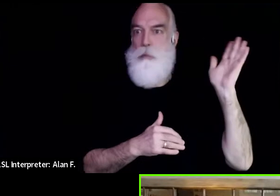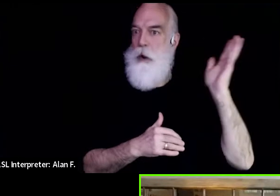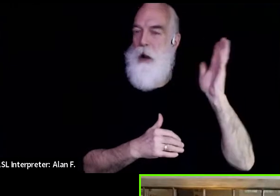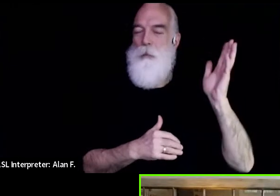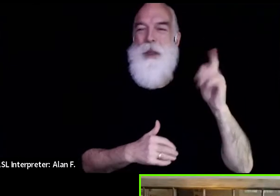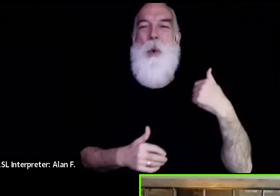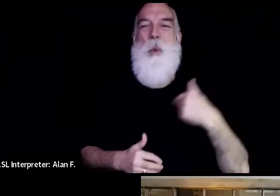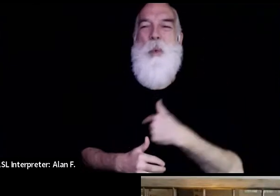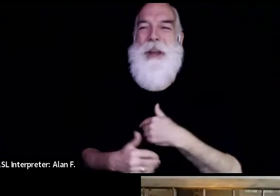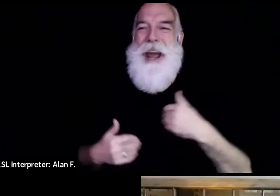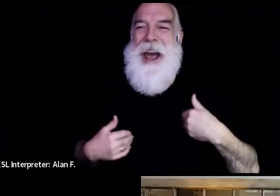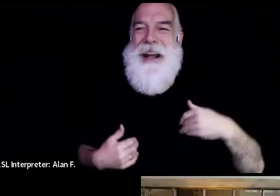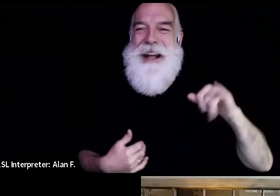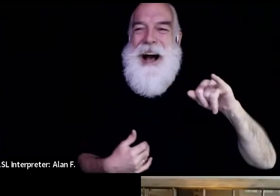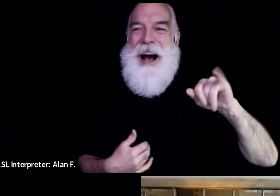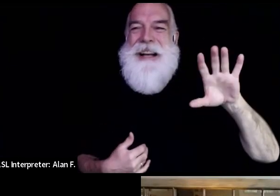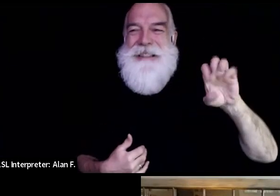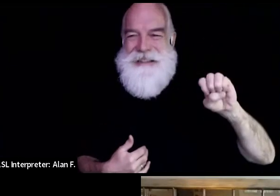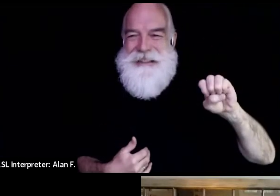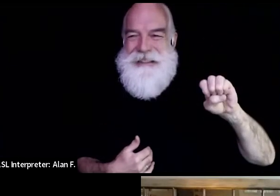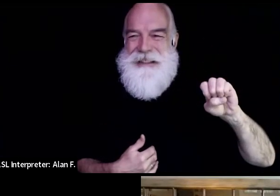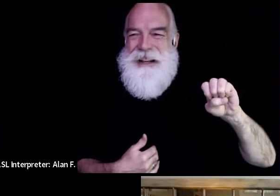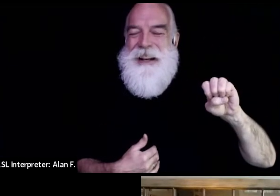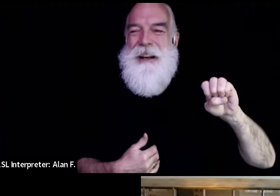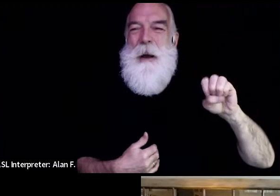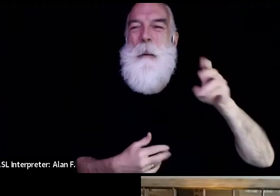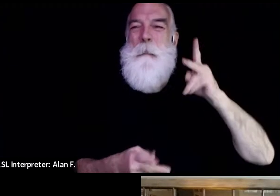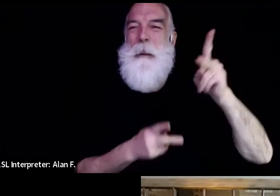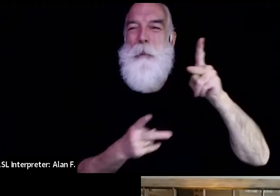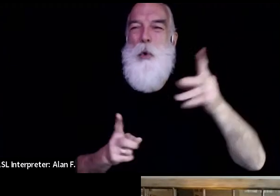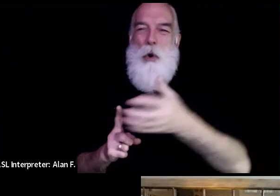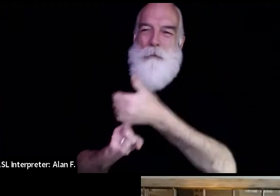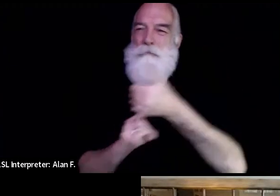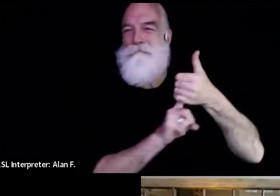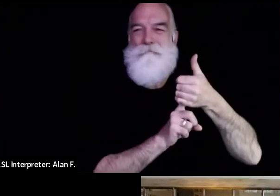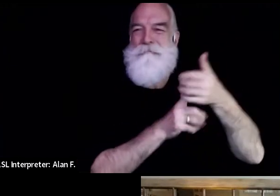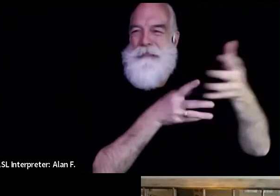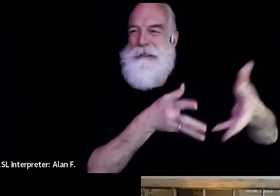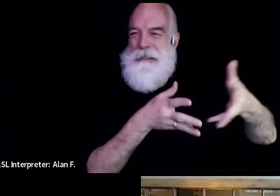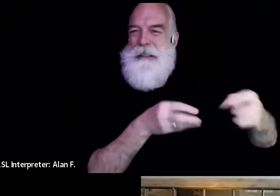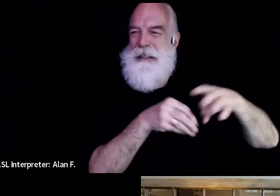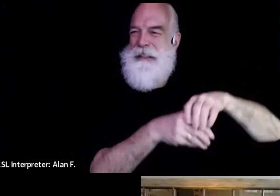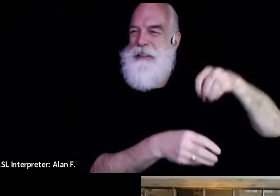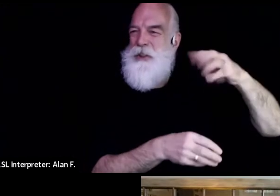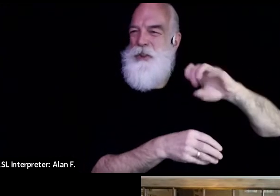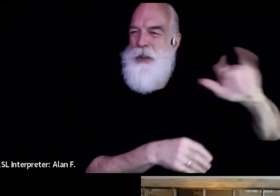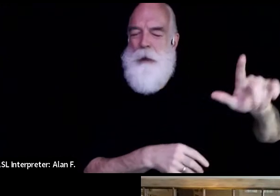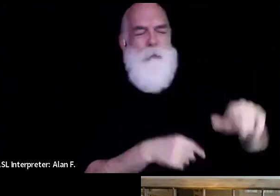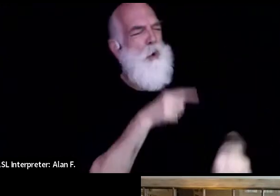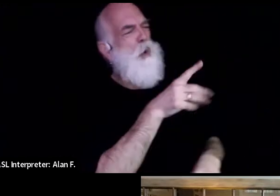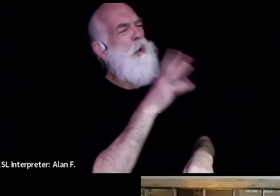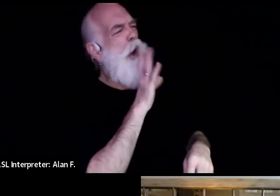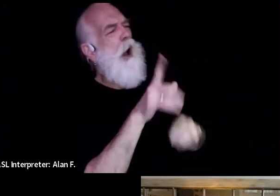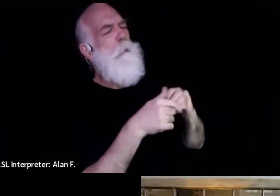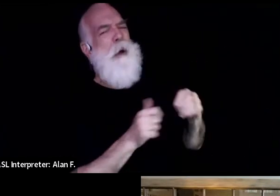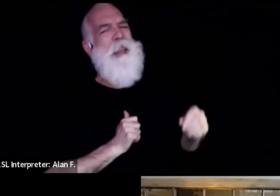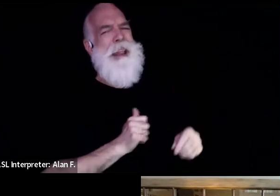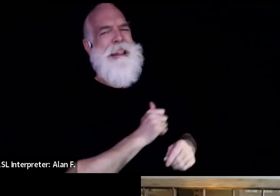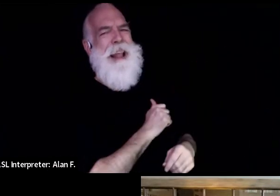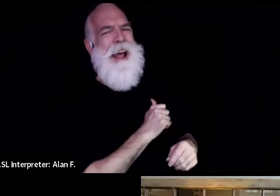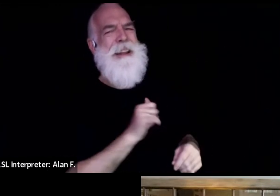city jail. Talk a little bit about the other initiative that we mentioned, the One Atlanta initiative to close down one of